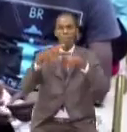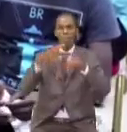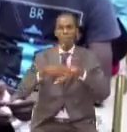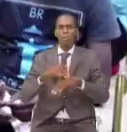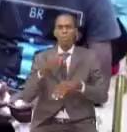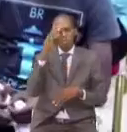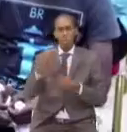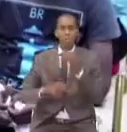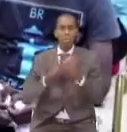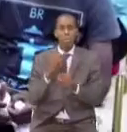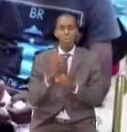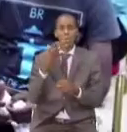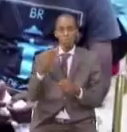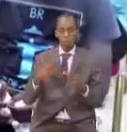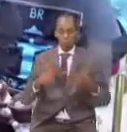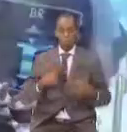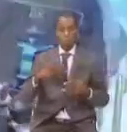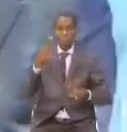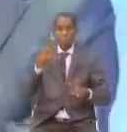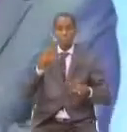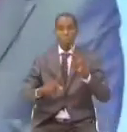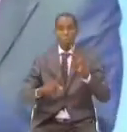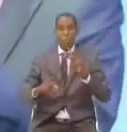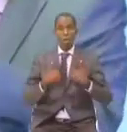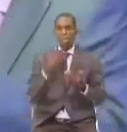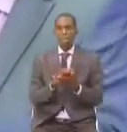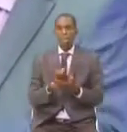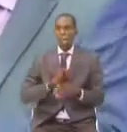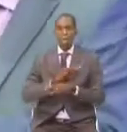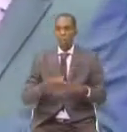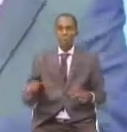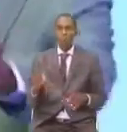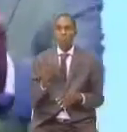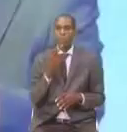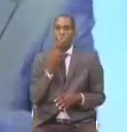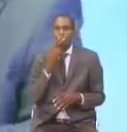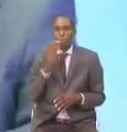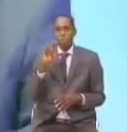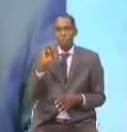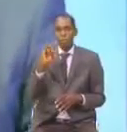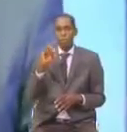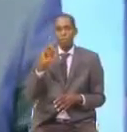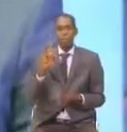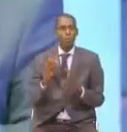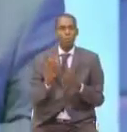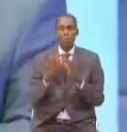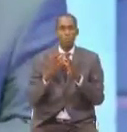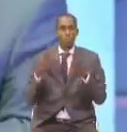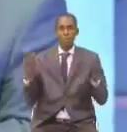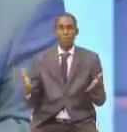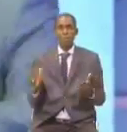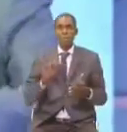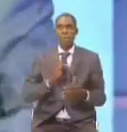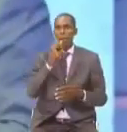garment people wear. They say, I don't smoke too much, only a little. They say, I'm better than so